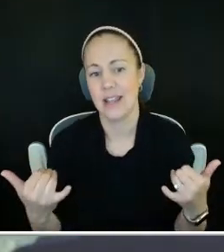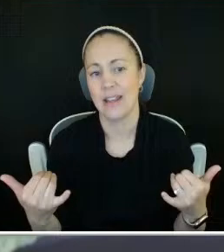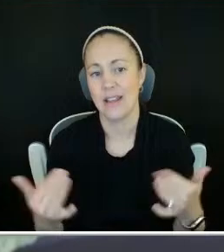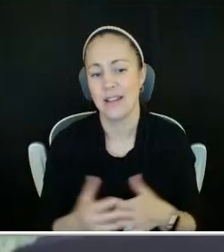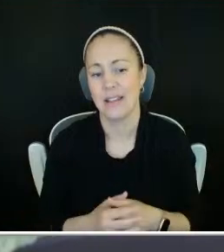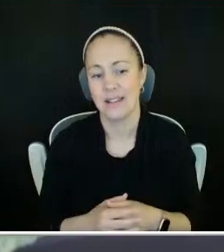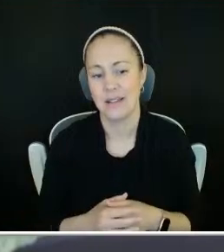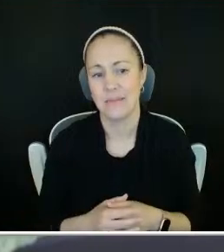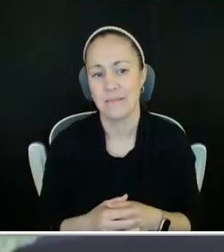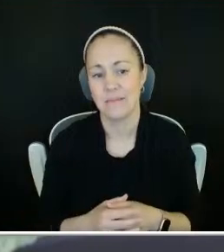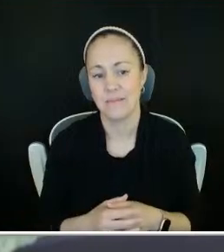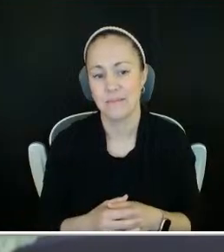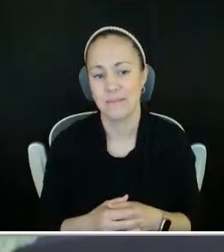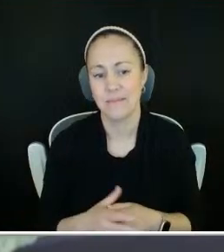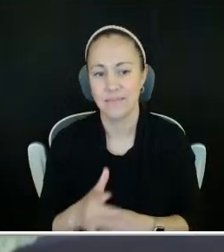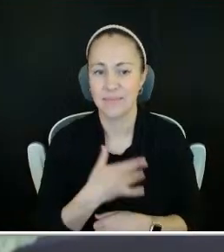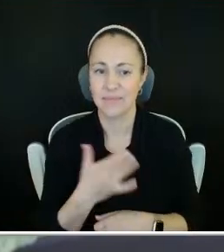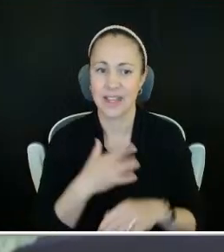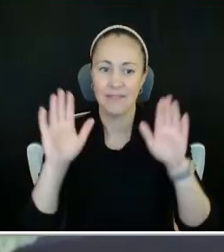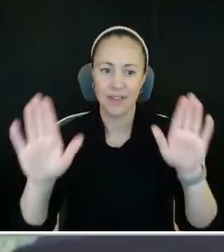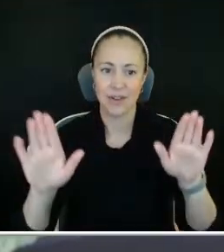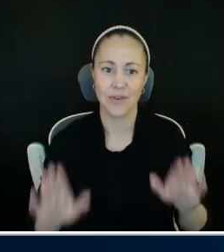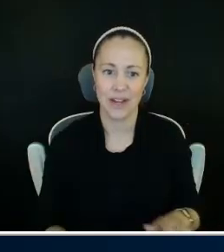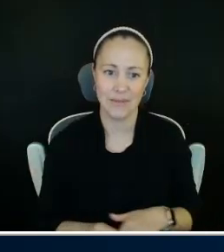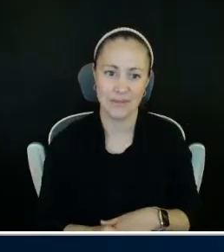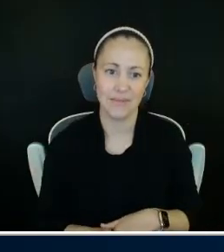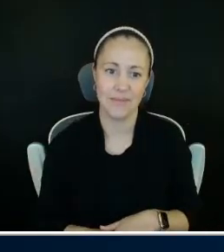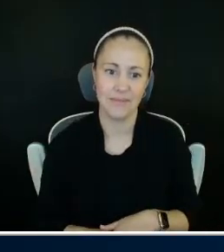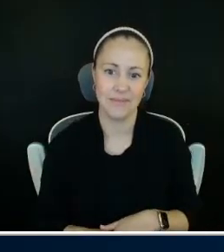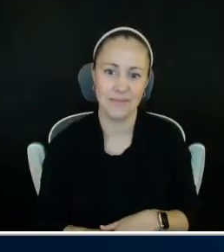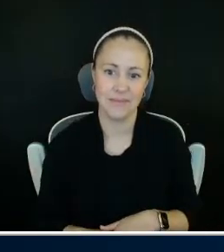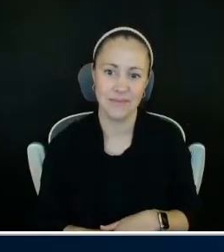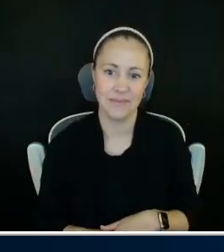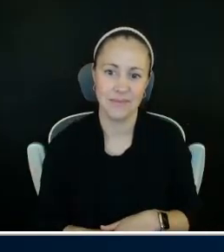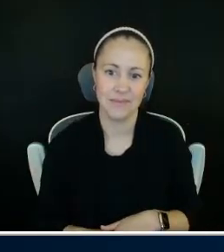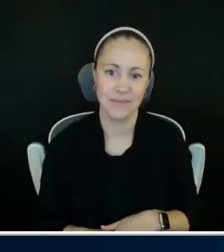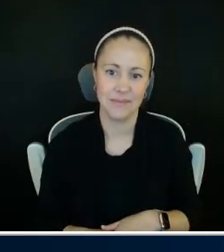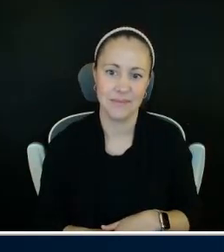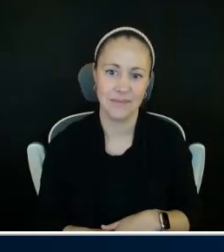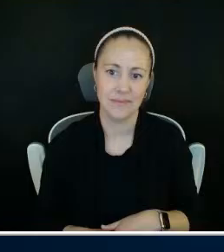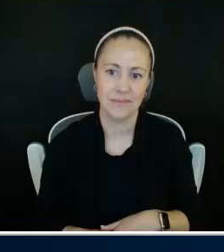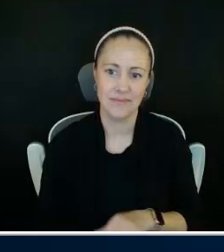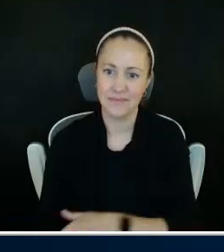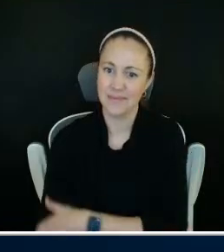I feel great. And we have an x-ray. My arm doesn't hurt too bad.